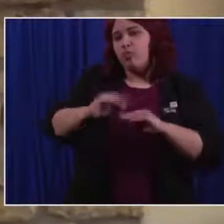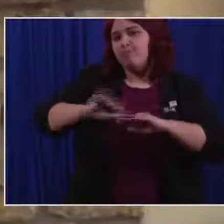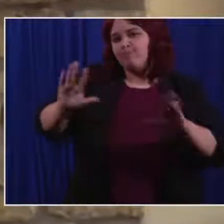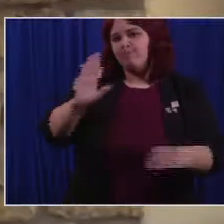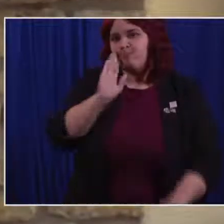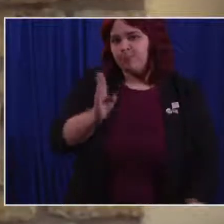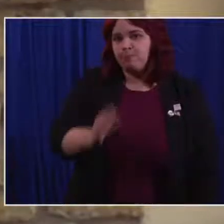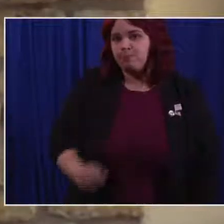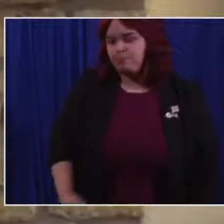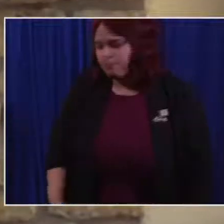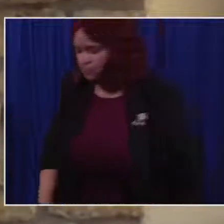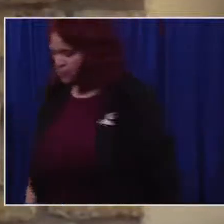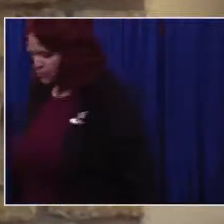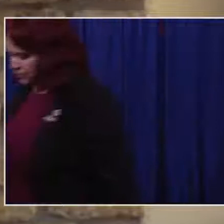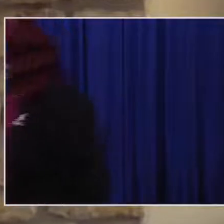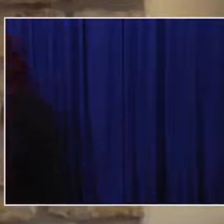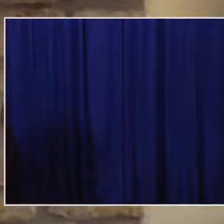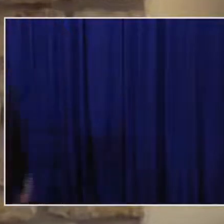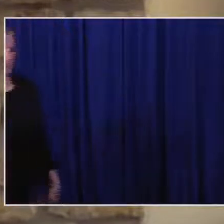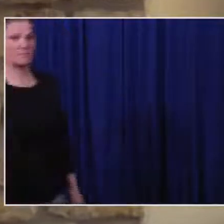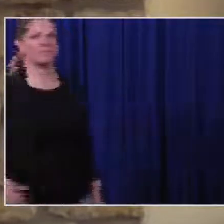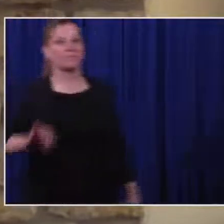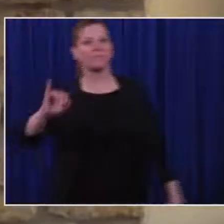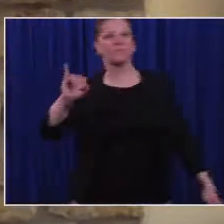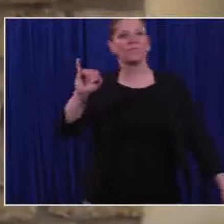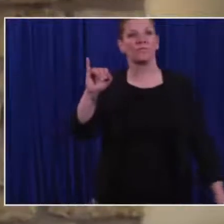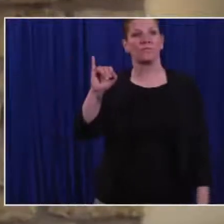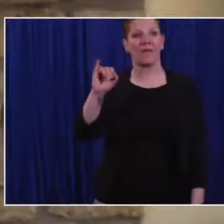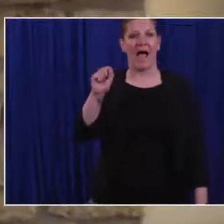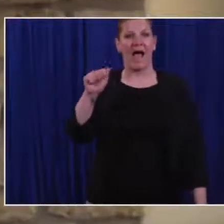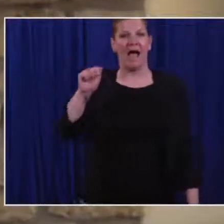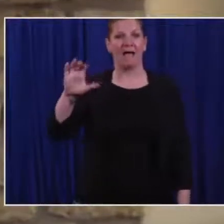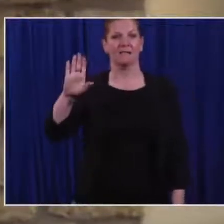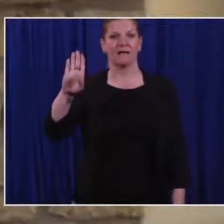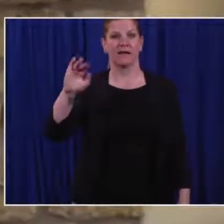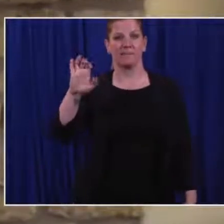Next question is from Isaac Stanley Becker at the Washington Post.